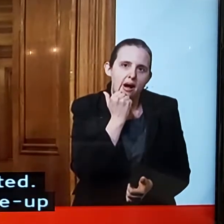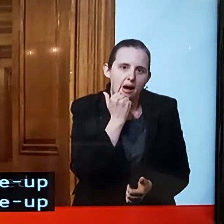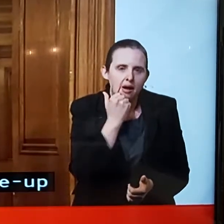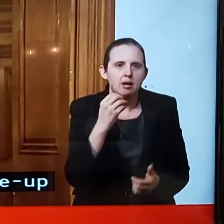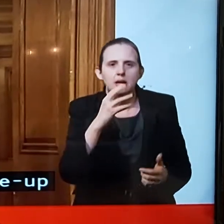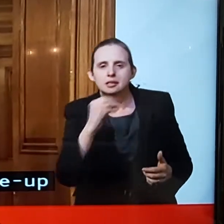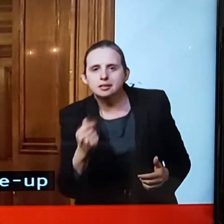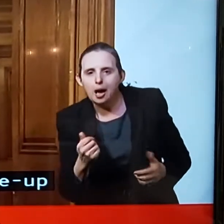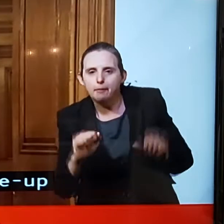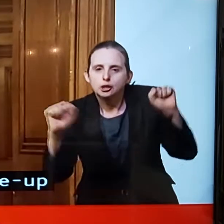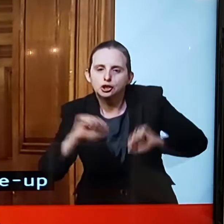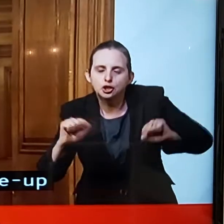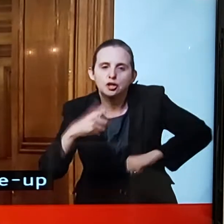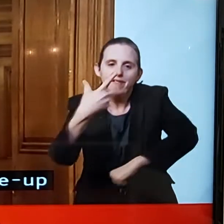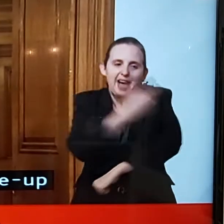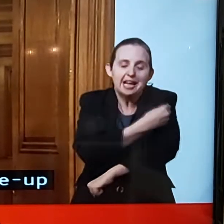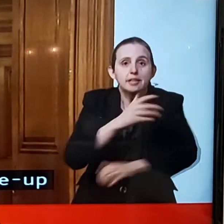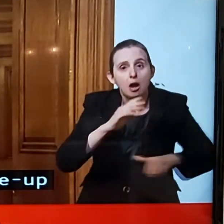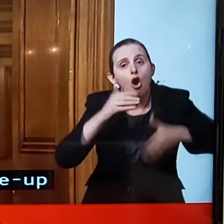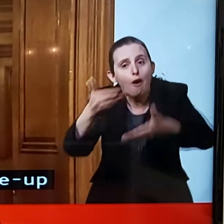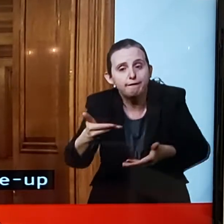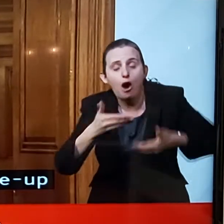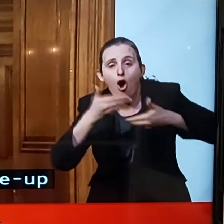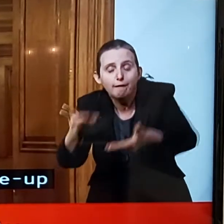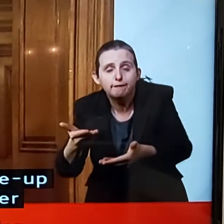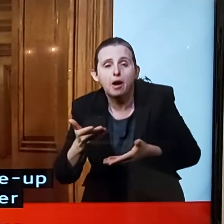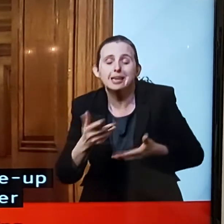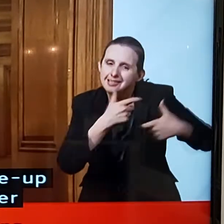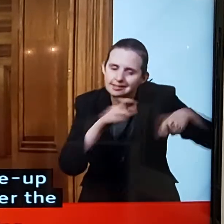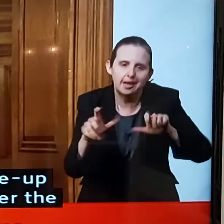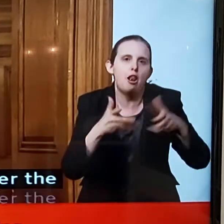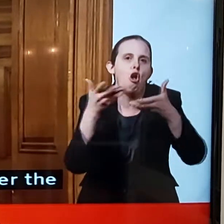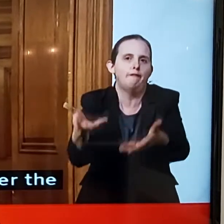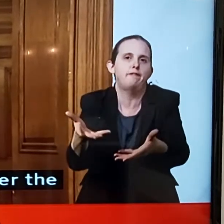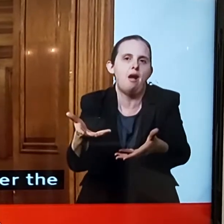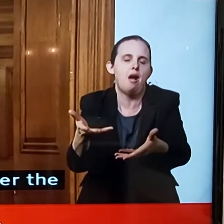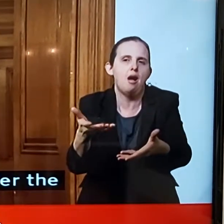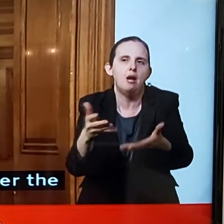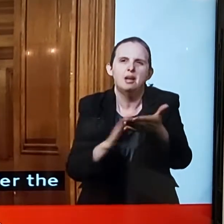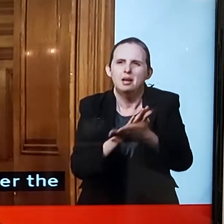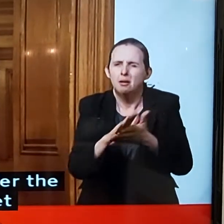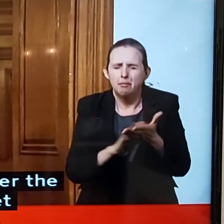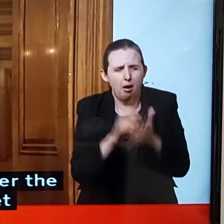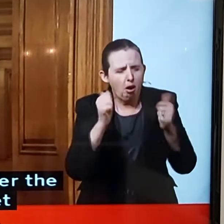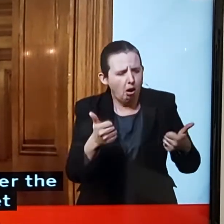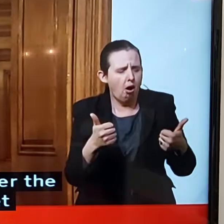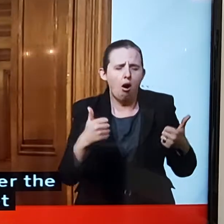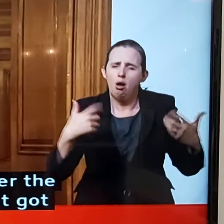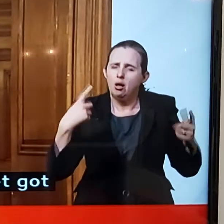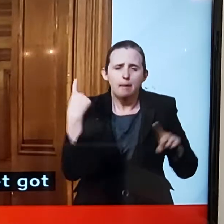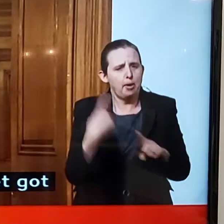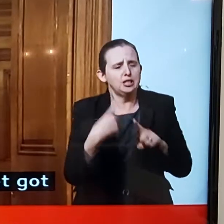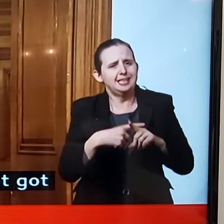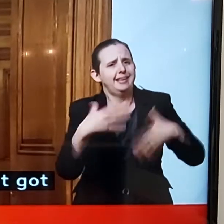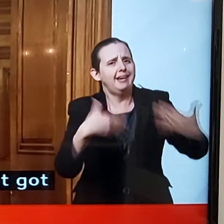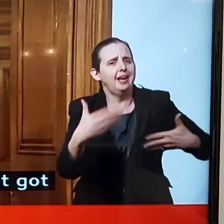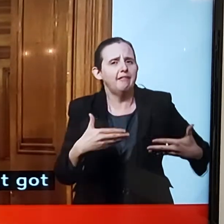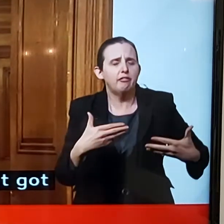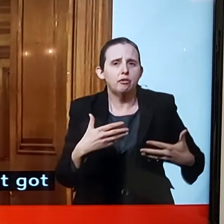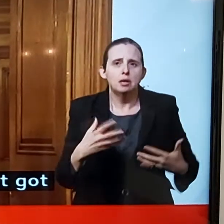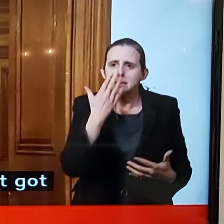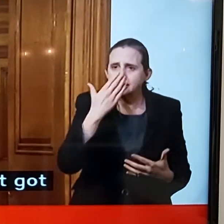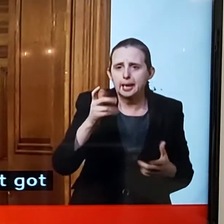haven't got there yet. So this is a rollout that is going well. The enthusiasm for